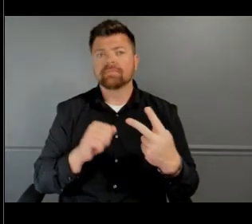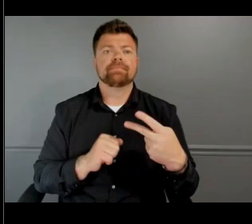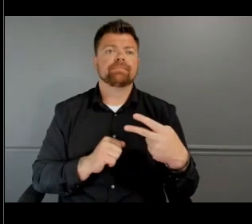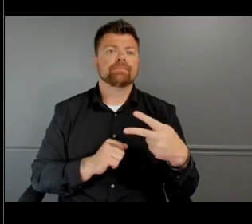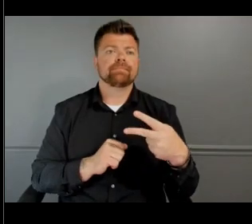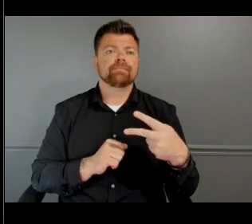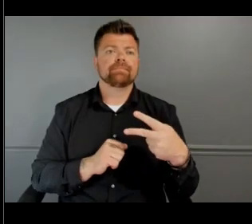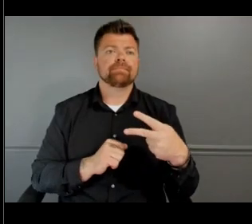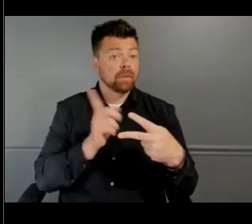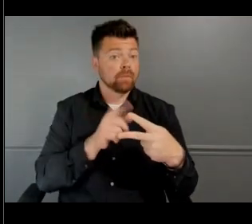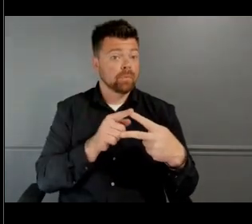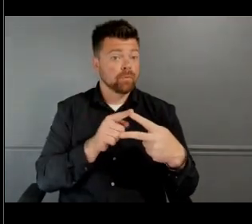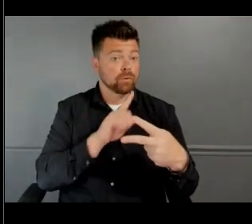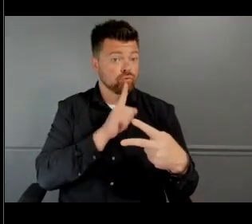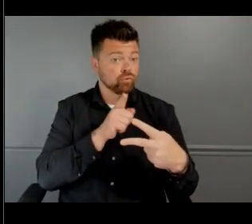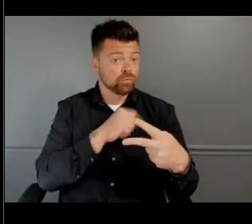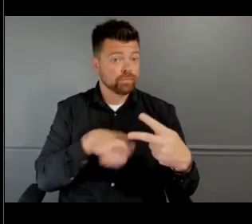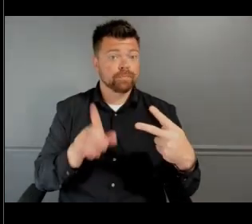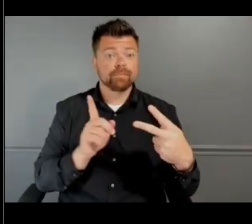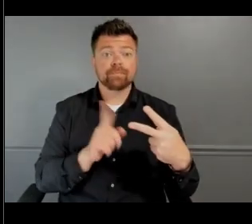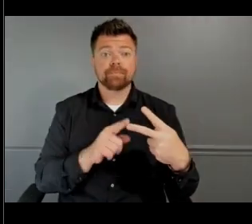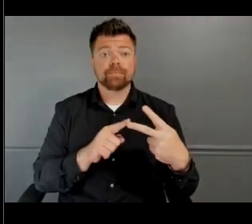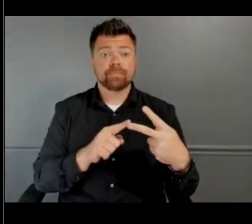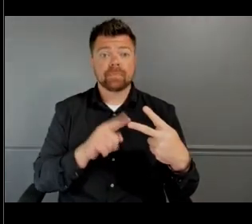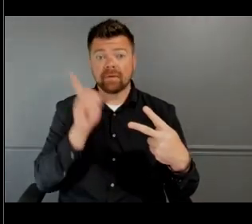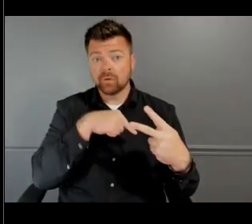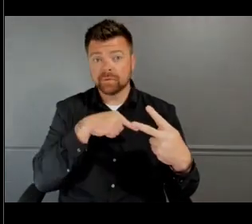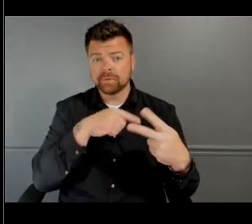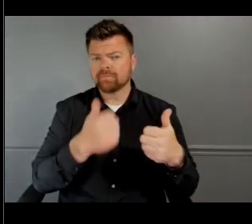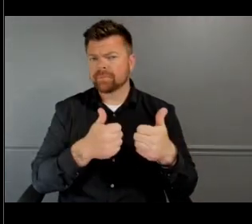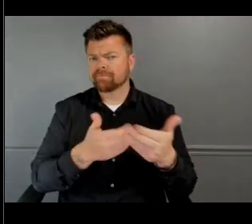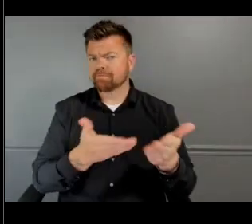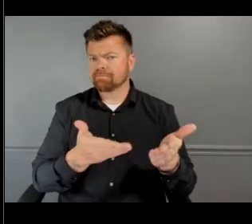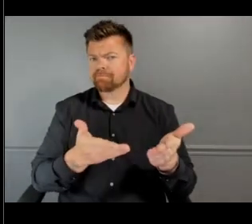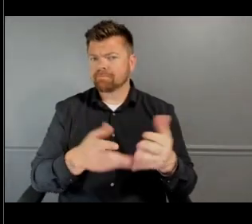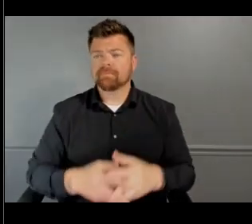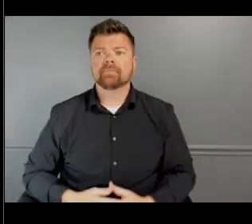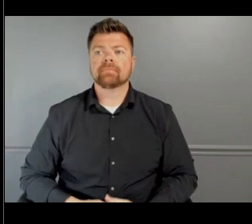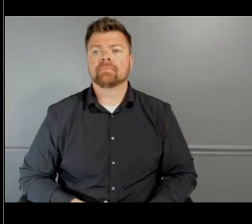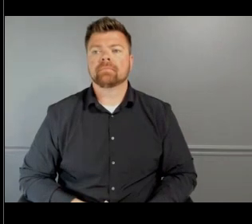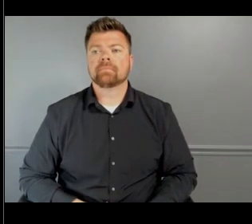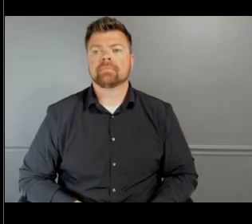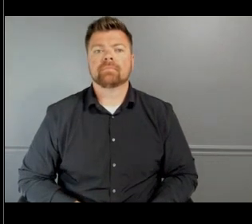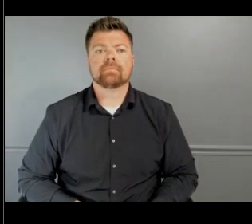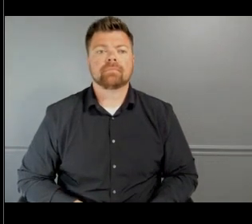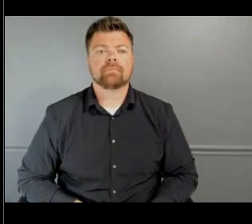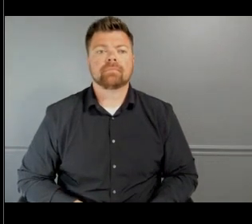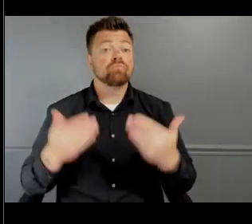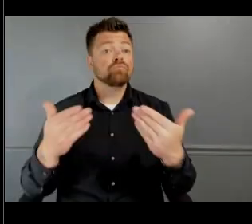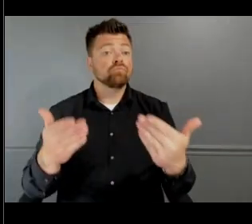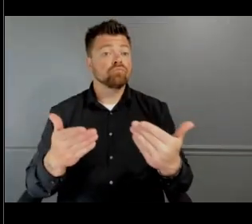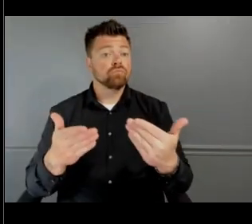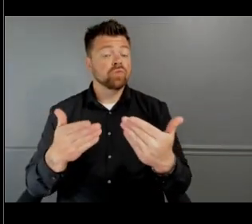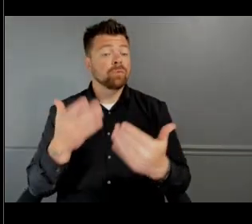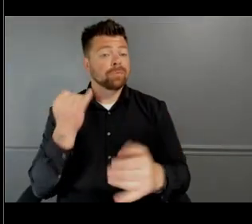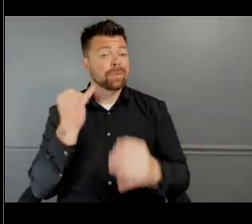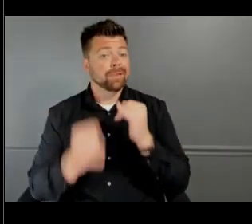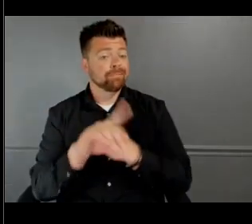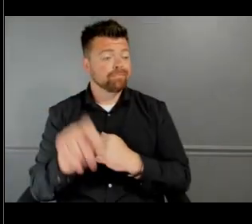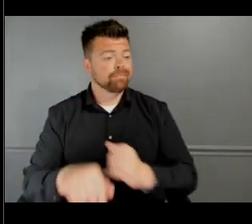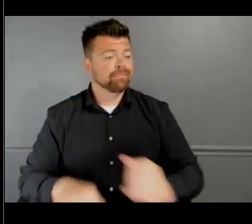The first option is true. The second option is false. So let's launch this last poll.